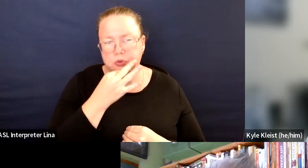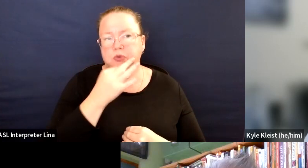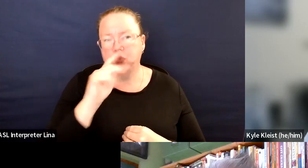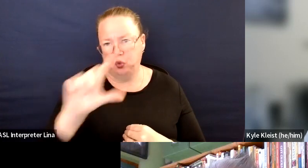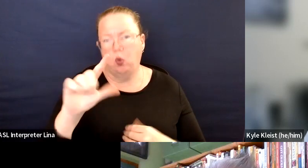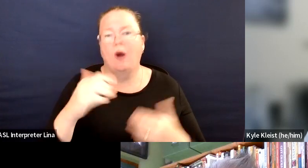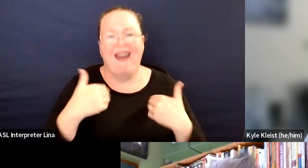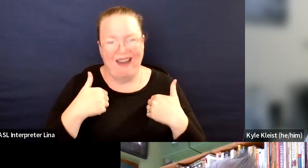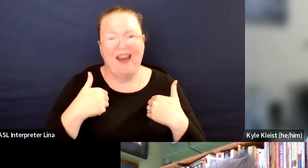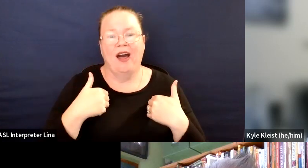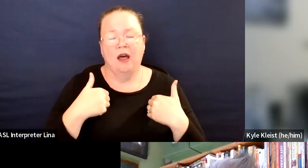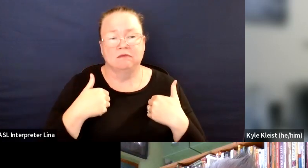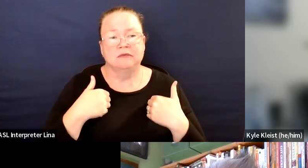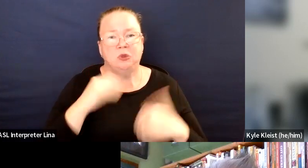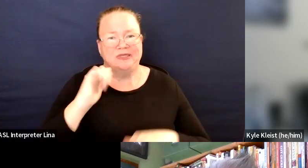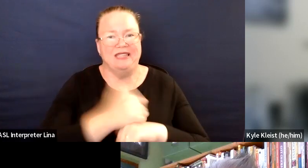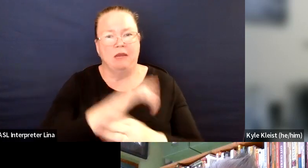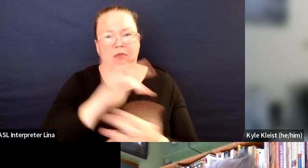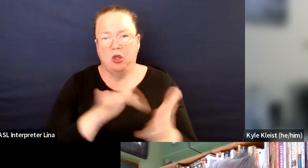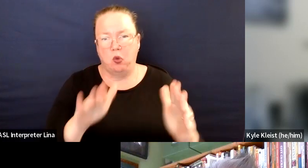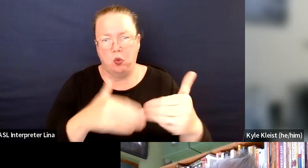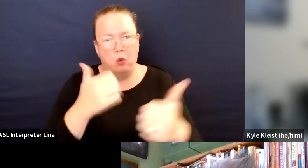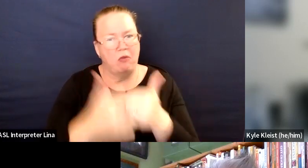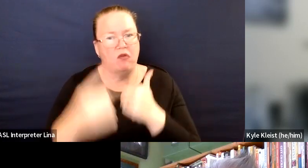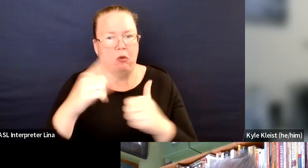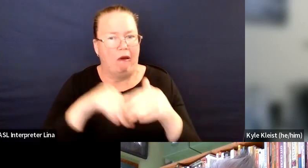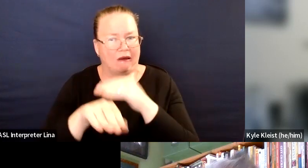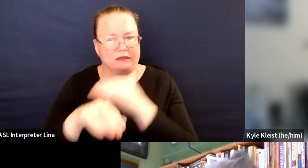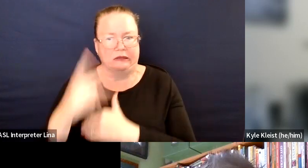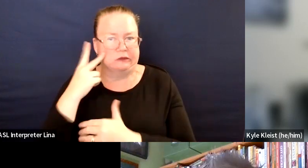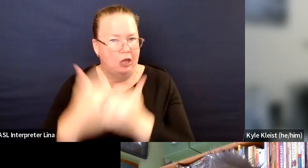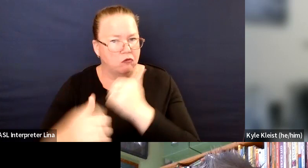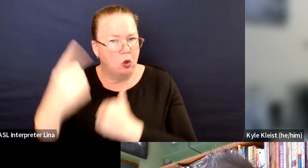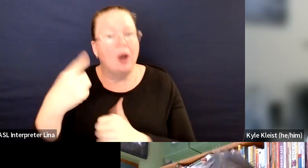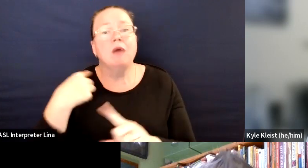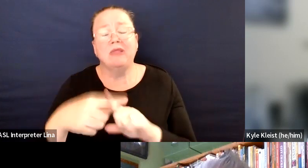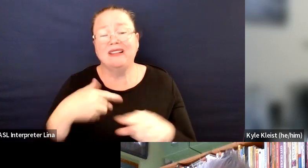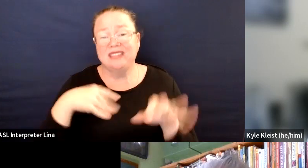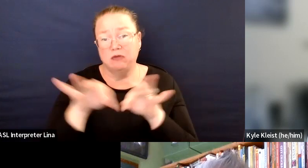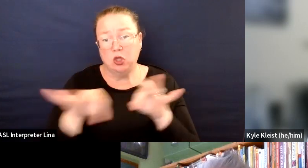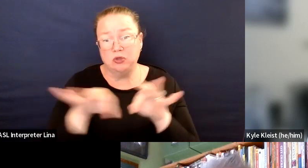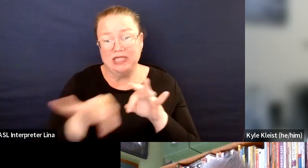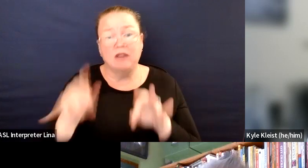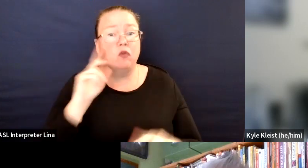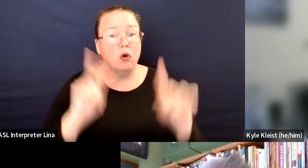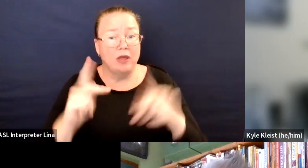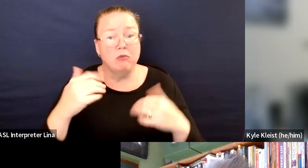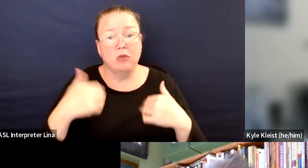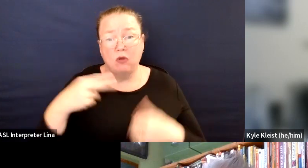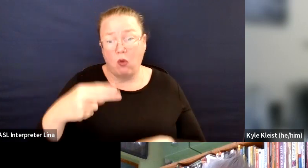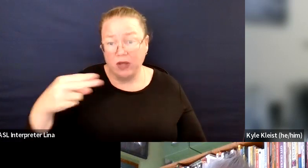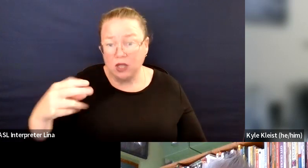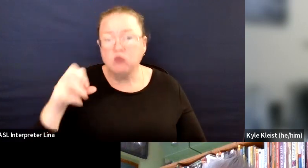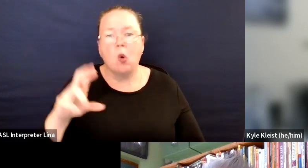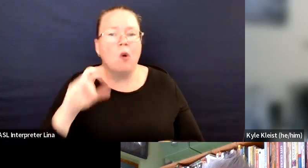tool to have. You can set it in the middle of the room, and then everybody has access to everybody. It does also have closed captioning for people who are hard of hearing or